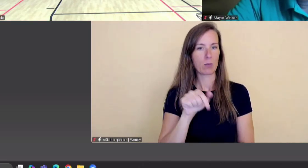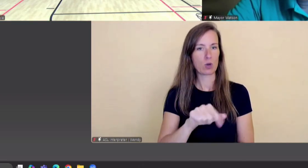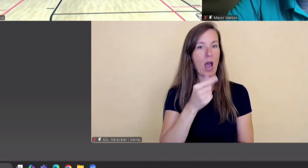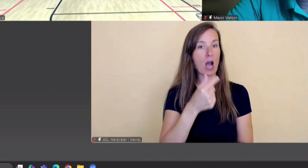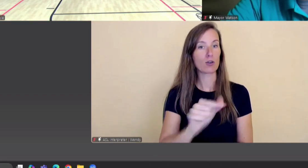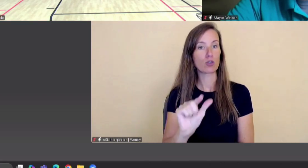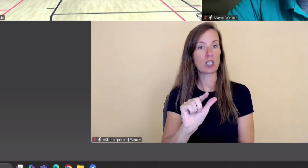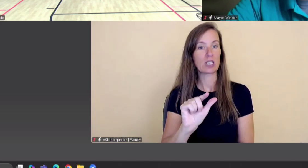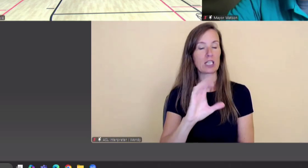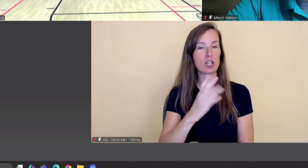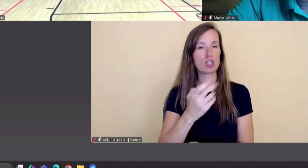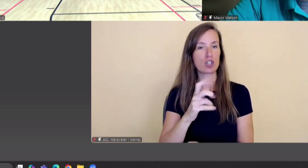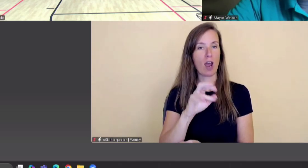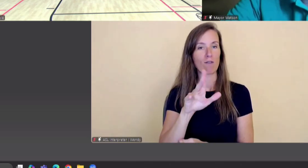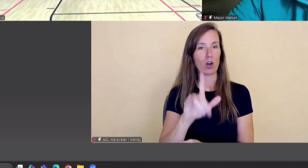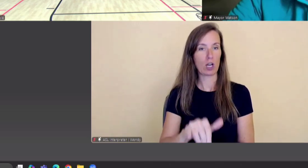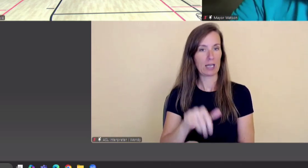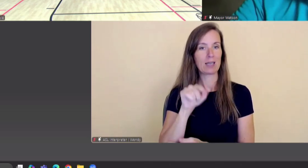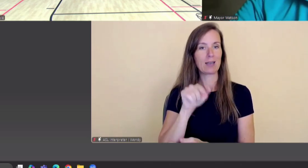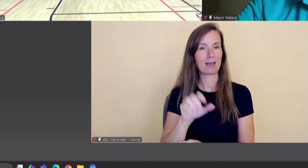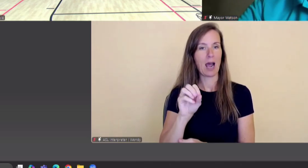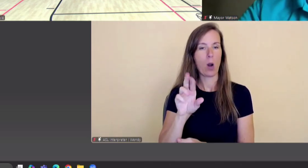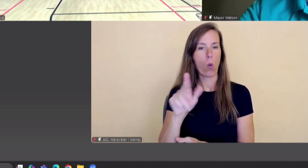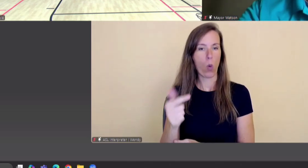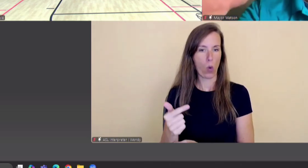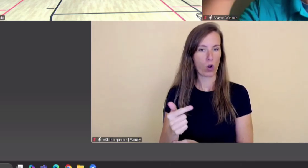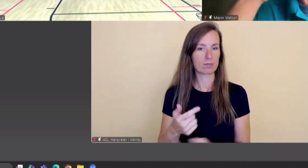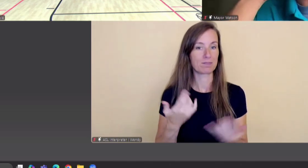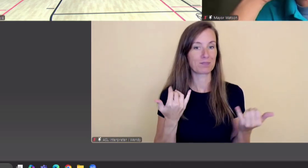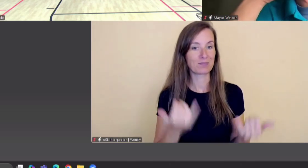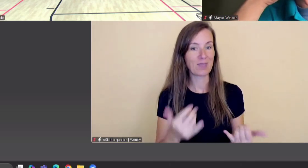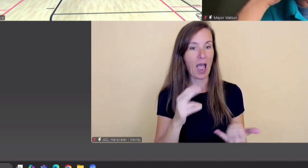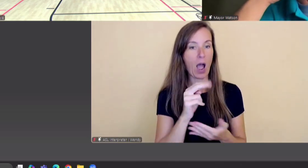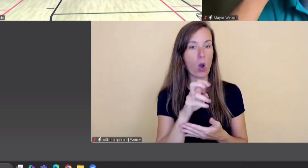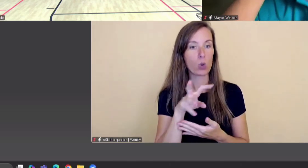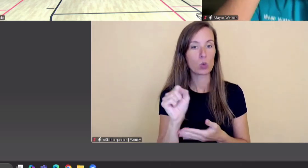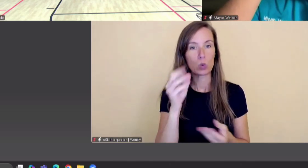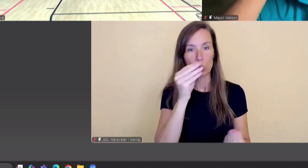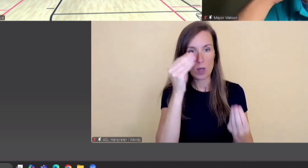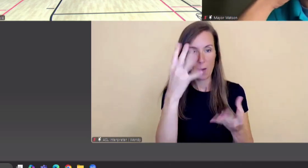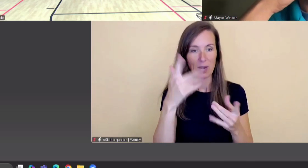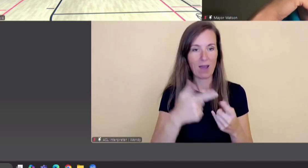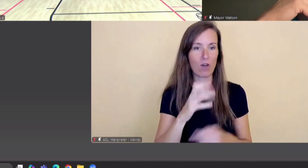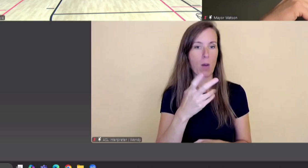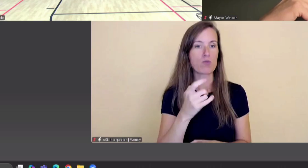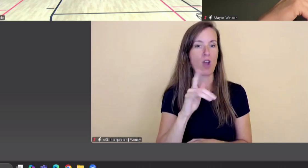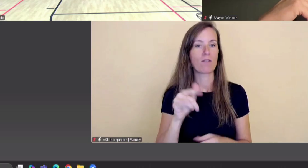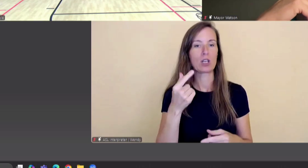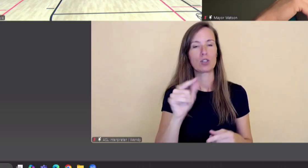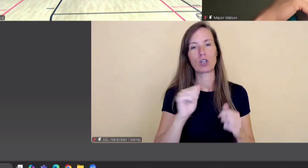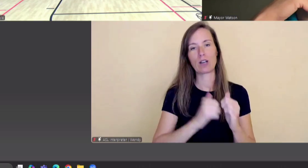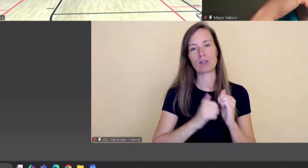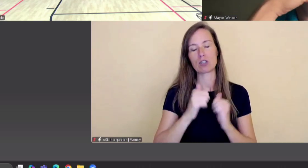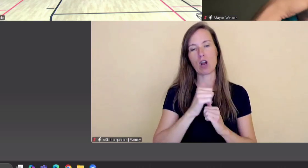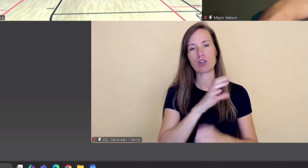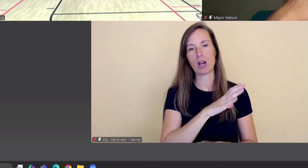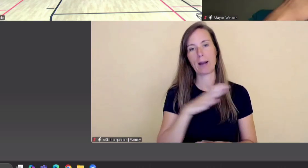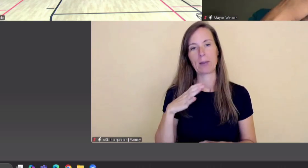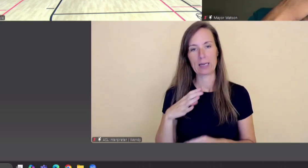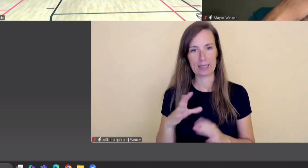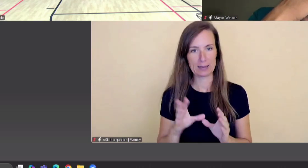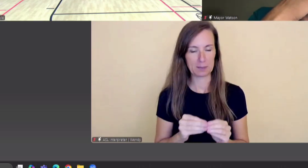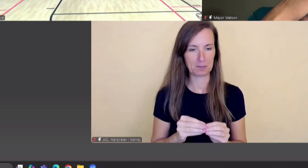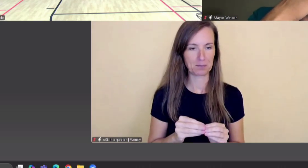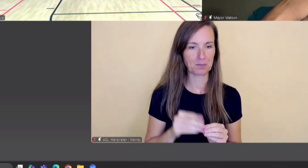now, a news update from the Cheverly Green Infrastructure Committee. The committee's meeting on August 4th